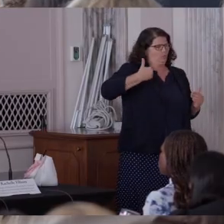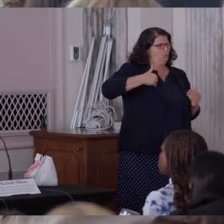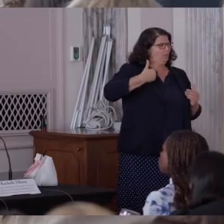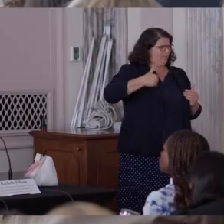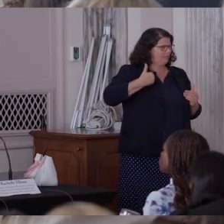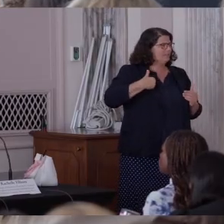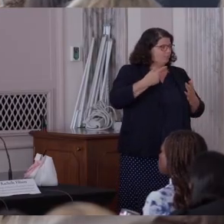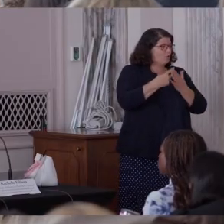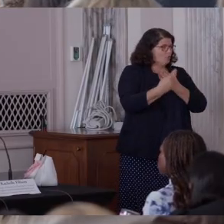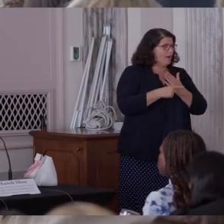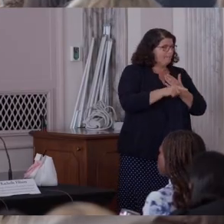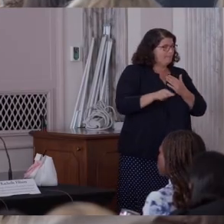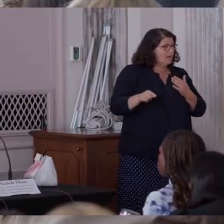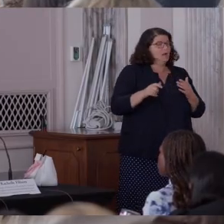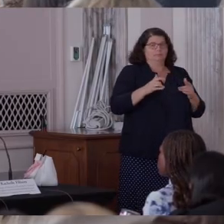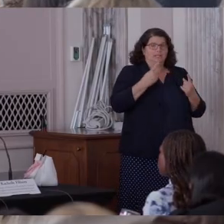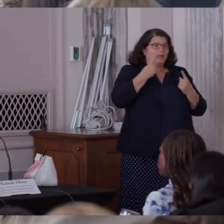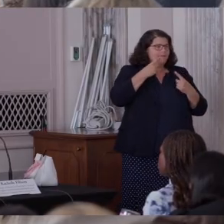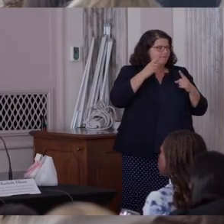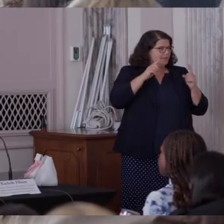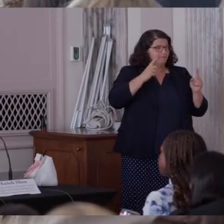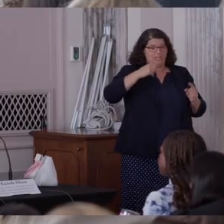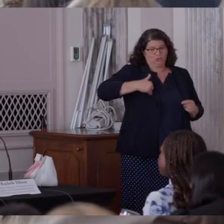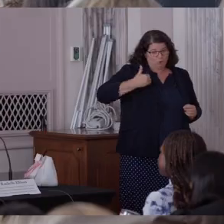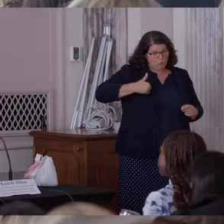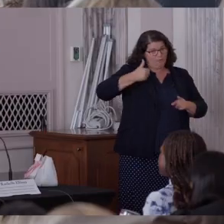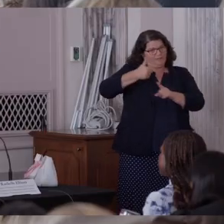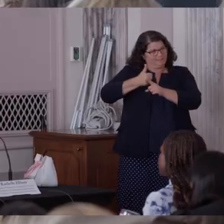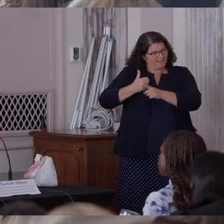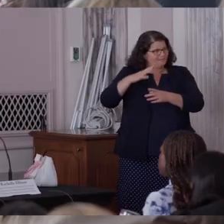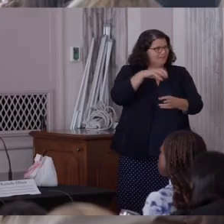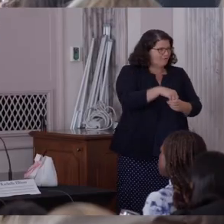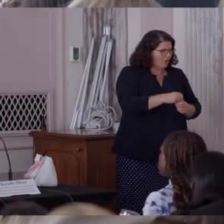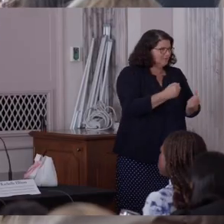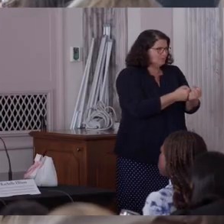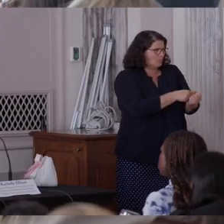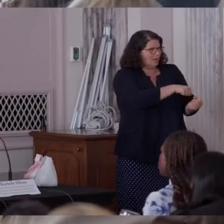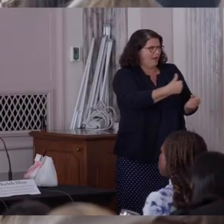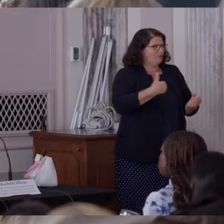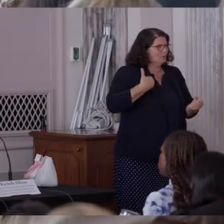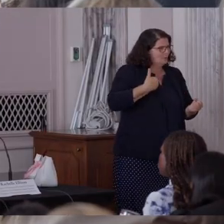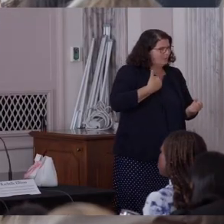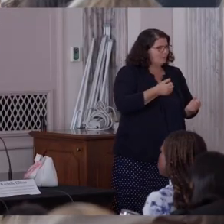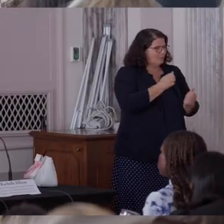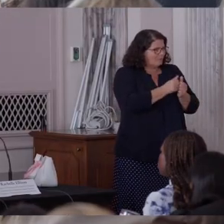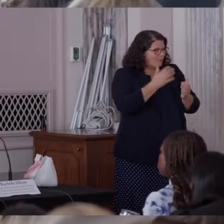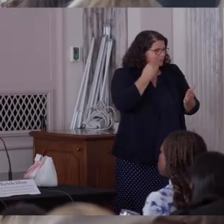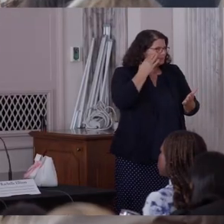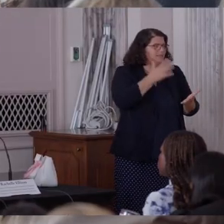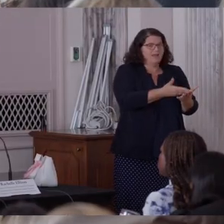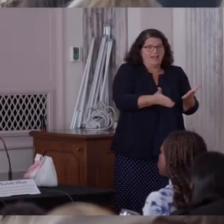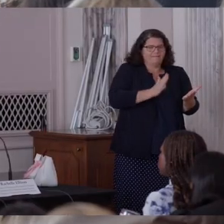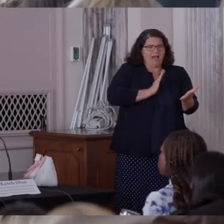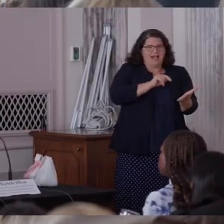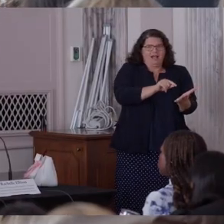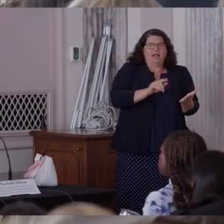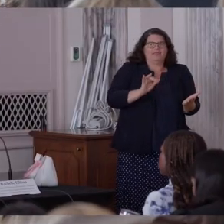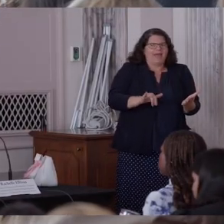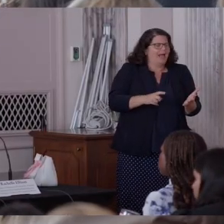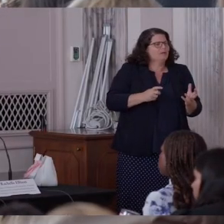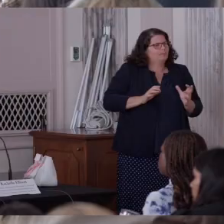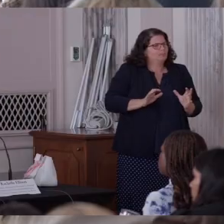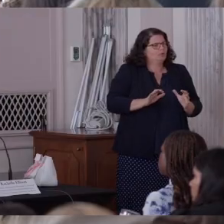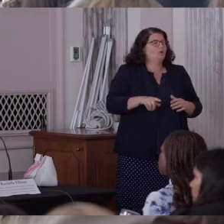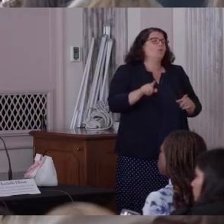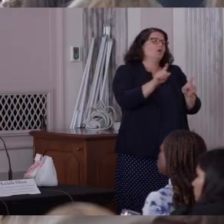very effective because of the involvement of youth. The other thing I will say is that there's also a pushback on the involvement of people